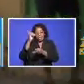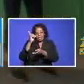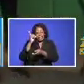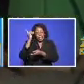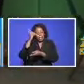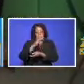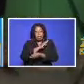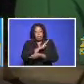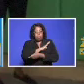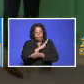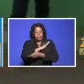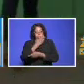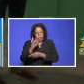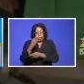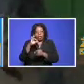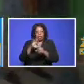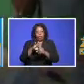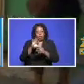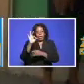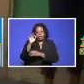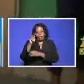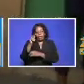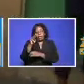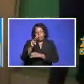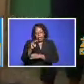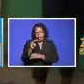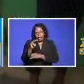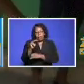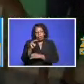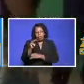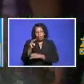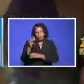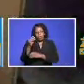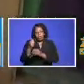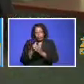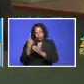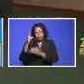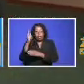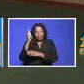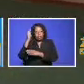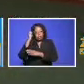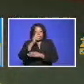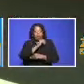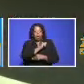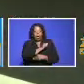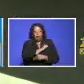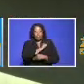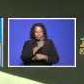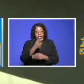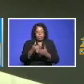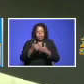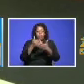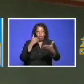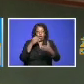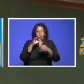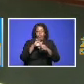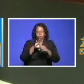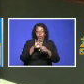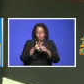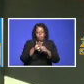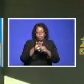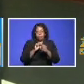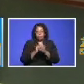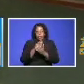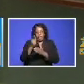among them, casting his vote for the Free National Movement's candidate for Fort Charlotte, Trumeco Archer. He says before casting their votes, the electorate